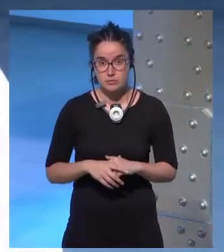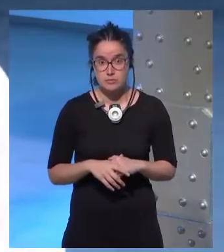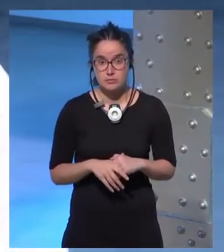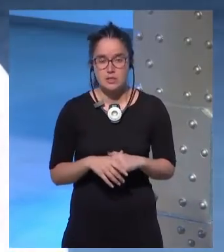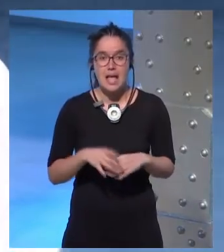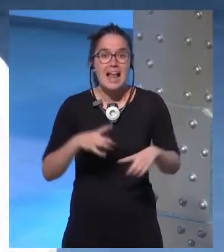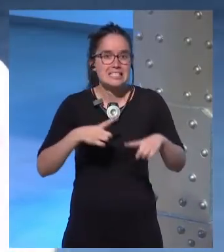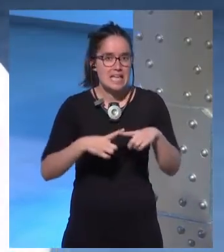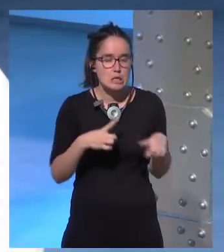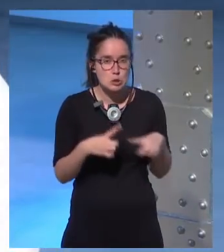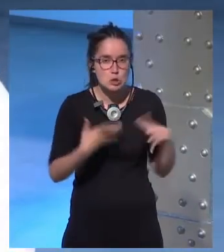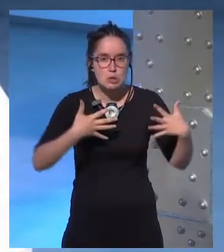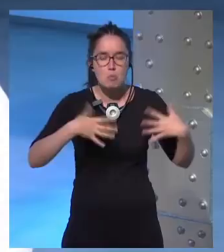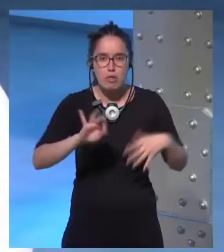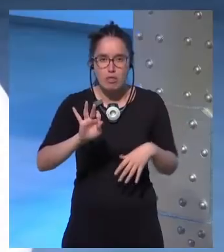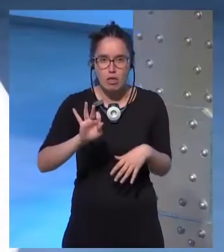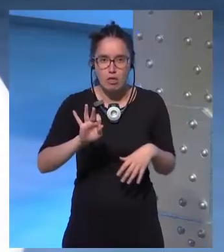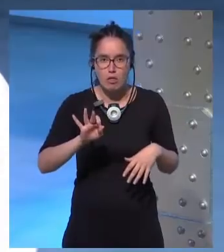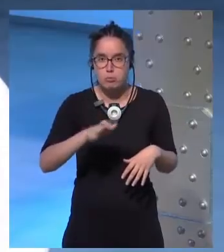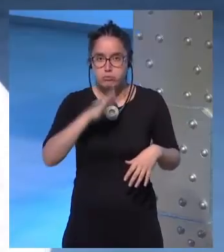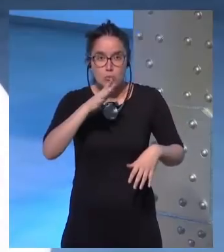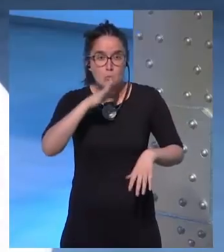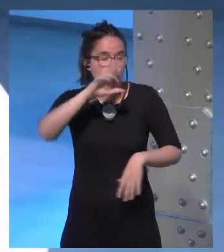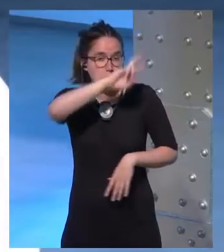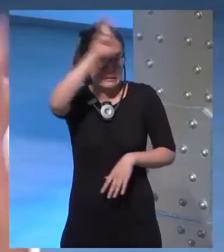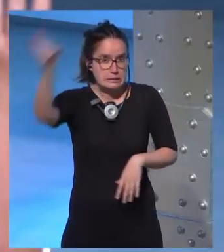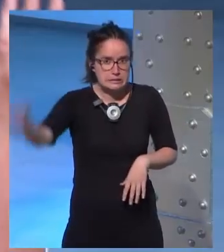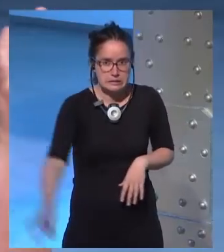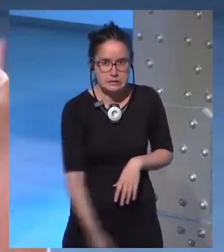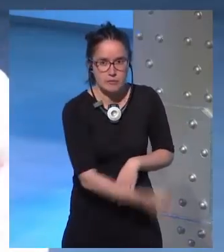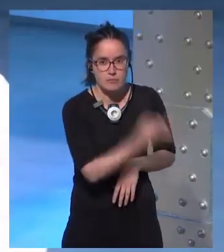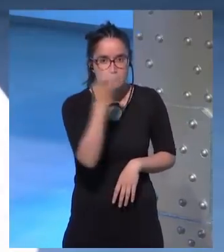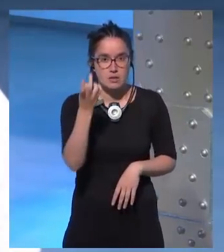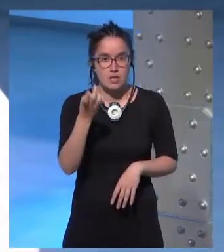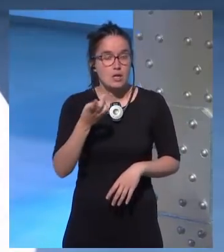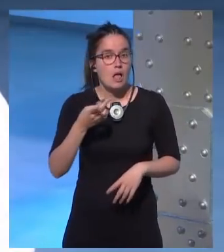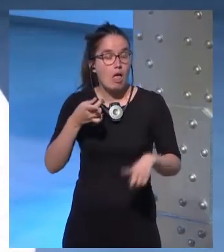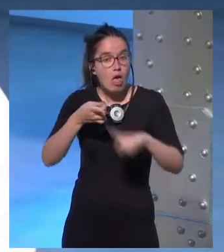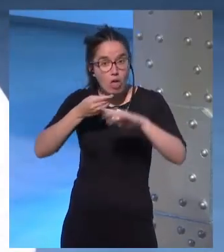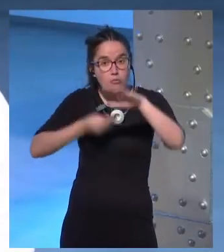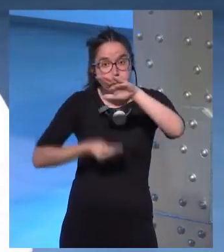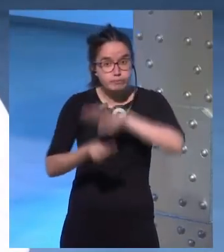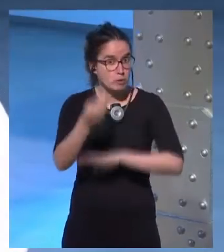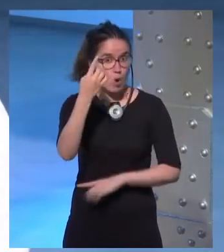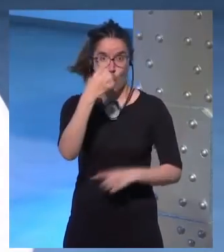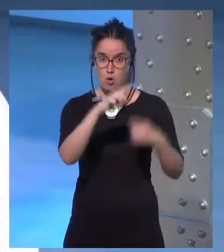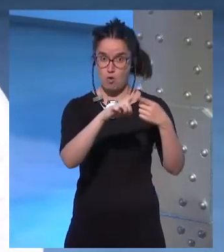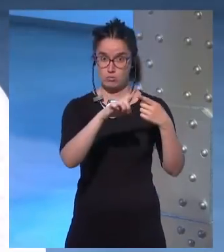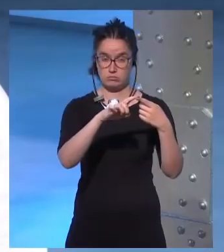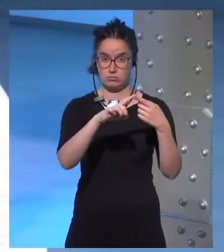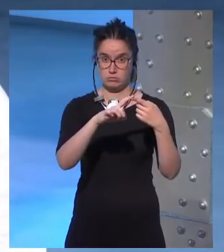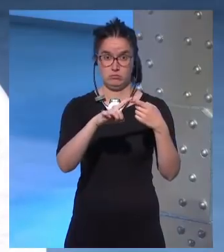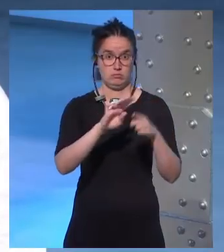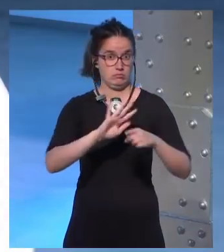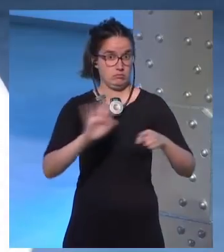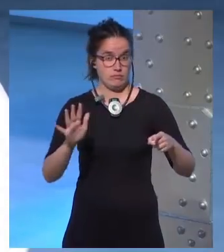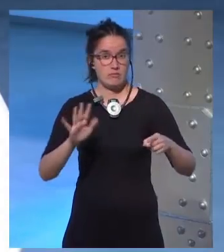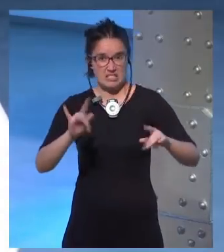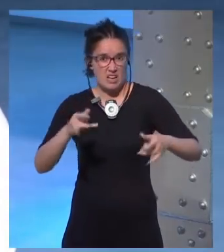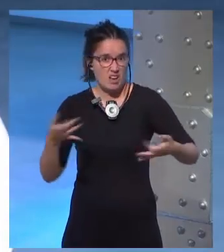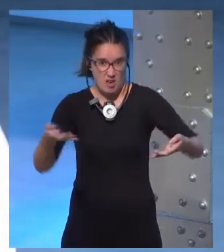them. So yeah, they're totally all lesbian. They're lesbians in space. Es canon, entonces, es canon. It's canon